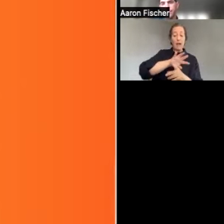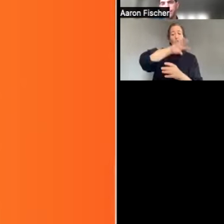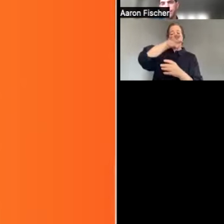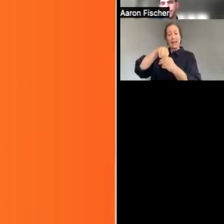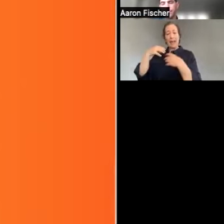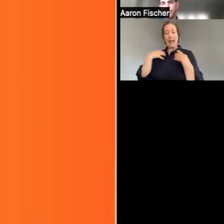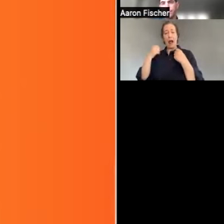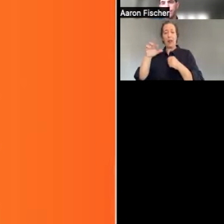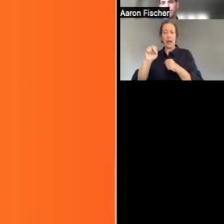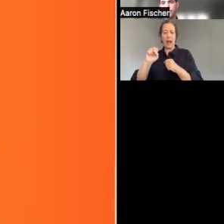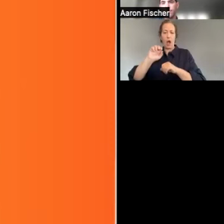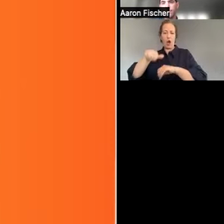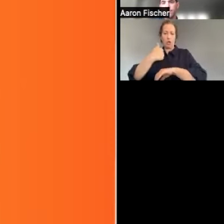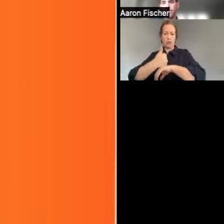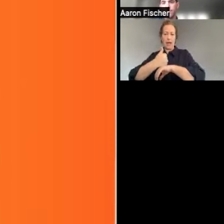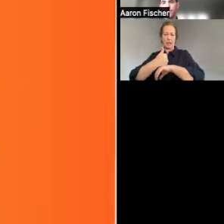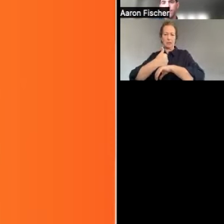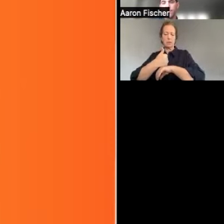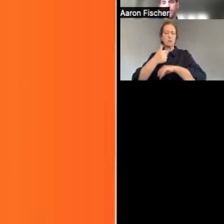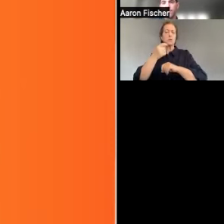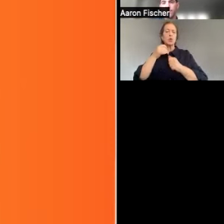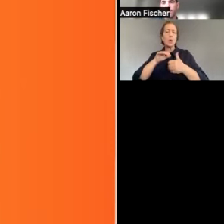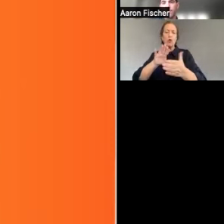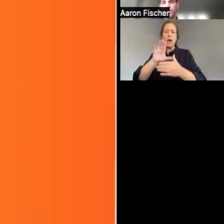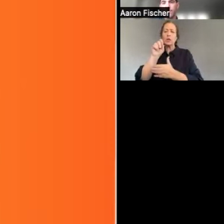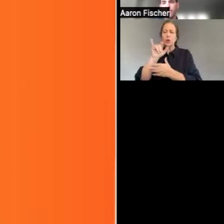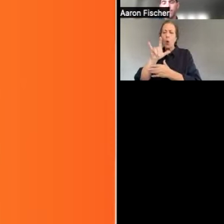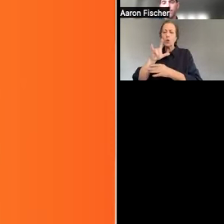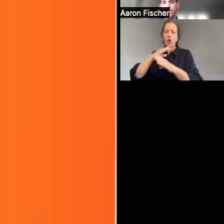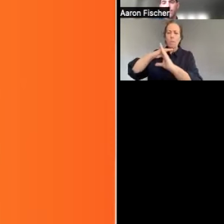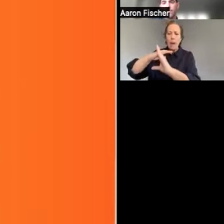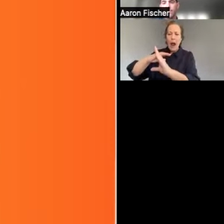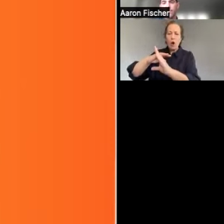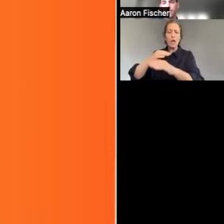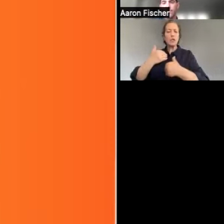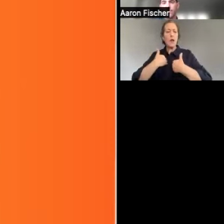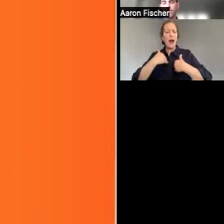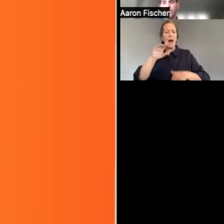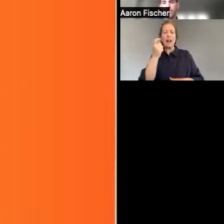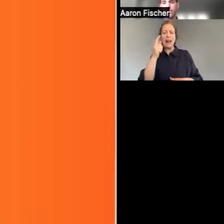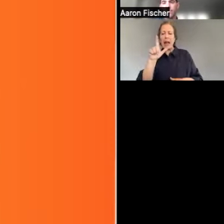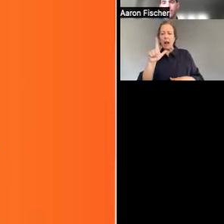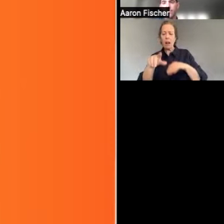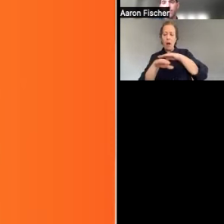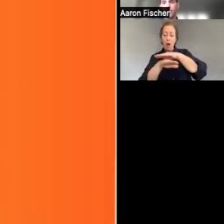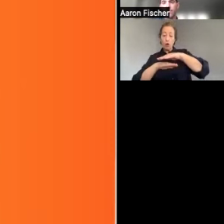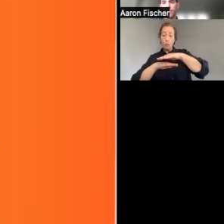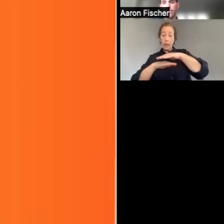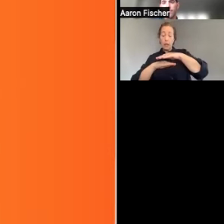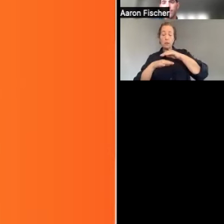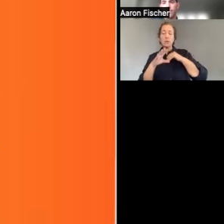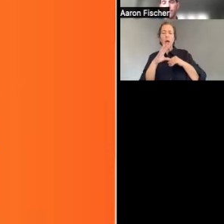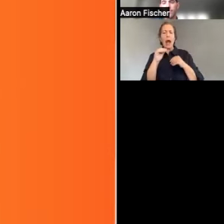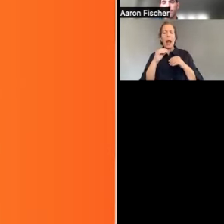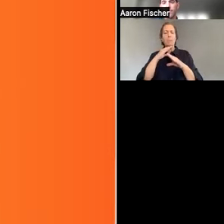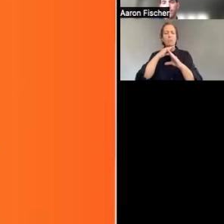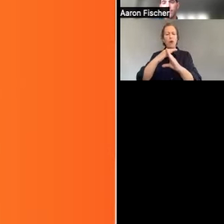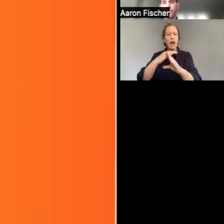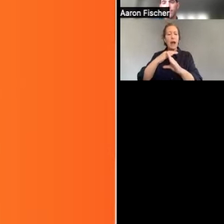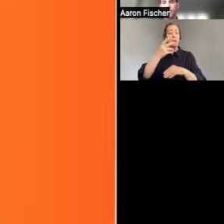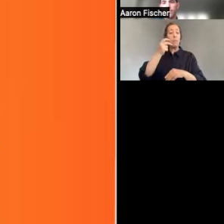to address those social barriers that have legal underpinnings and prevent population health from